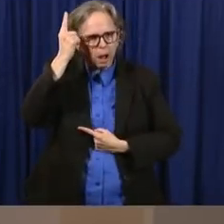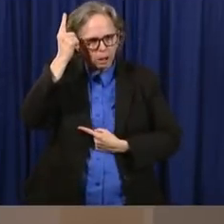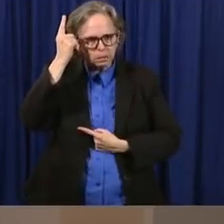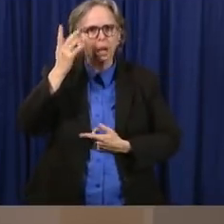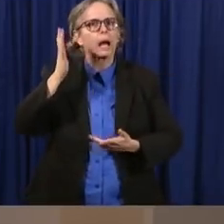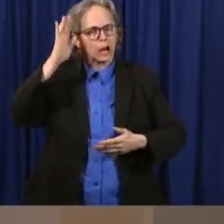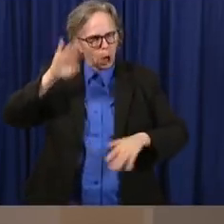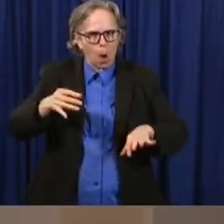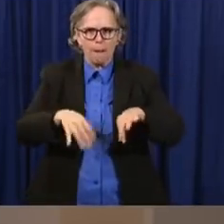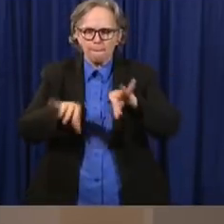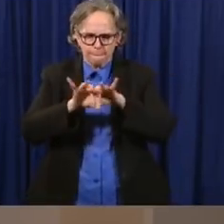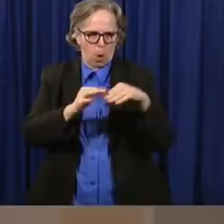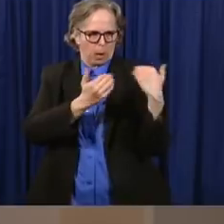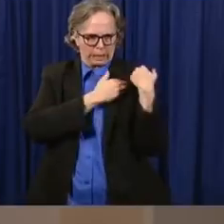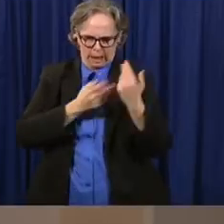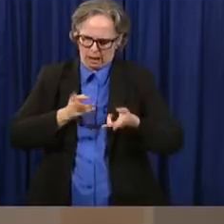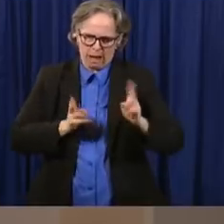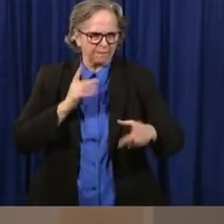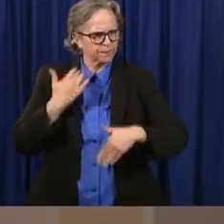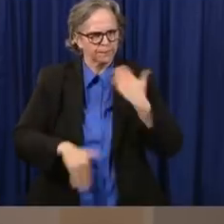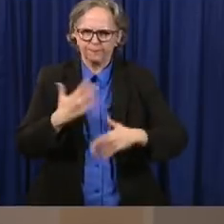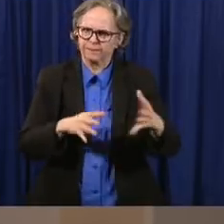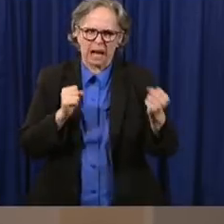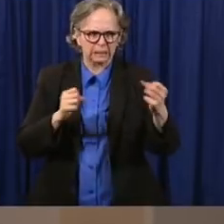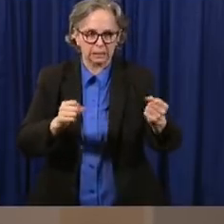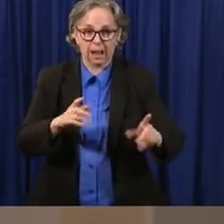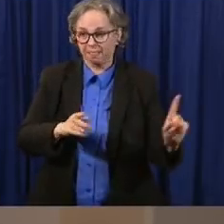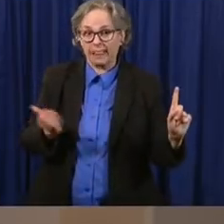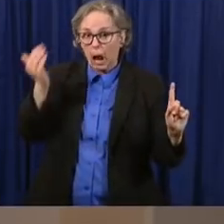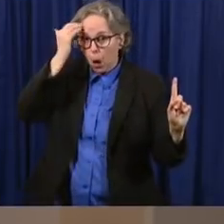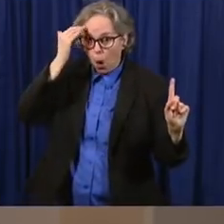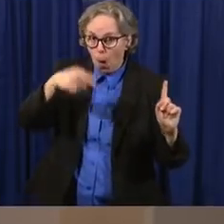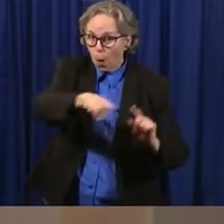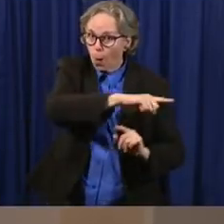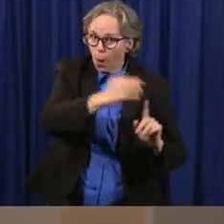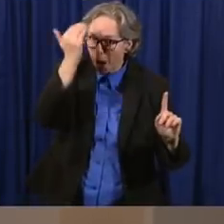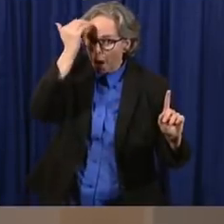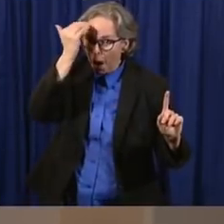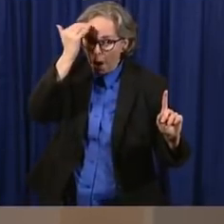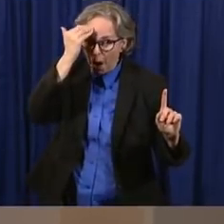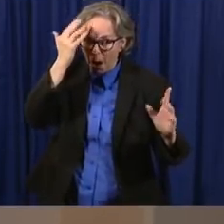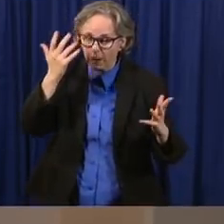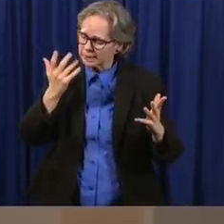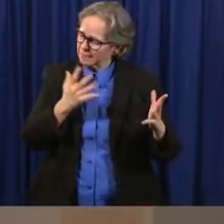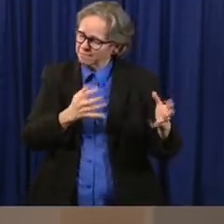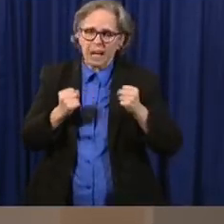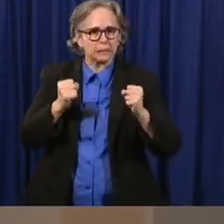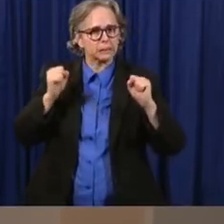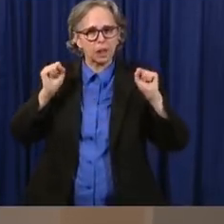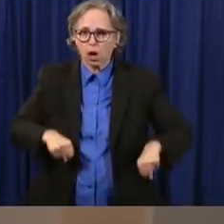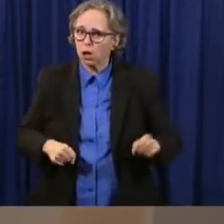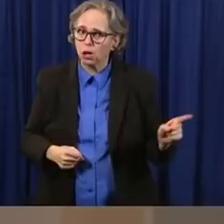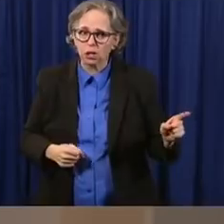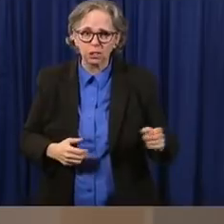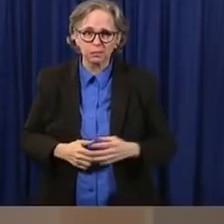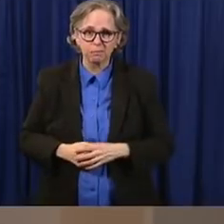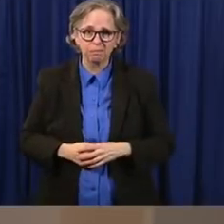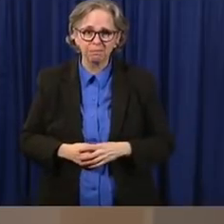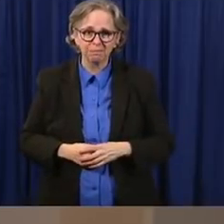is not like they're unaware of it, and they're building out that capacity as fast as they can. But I do want to put this in